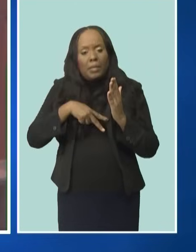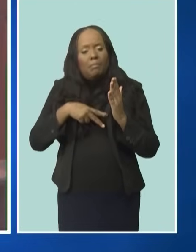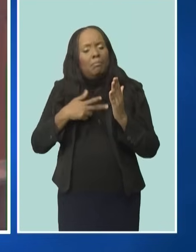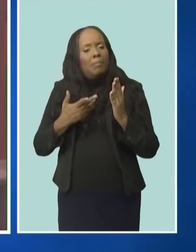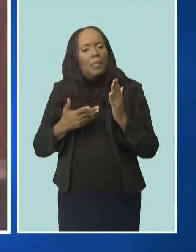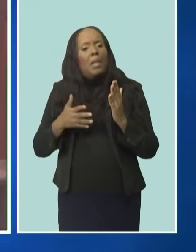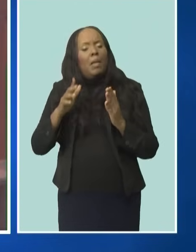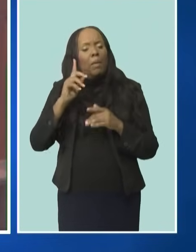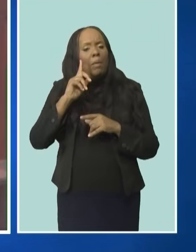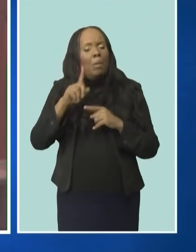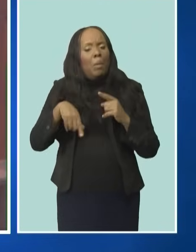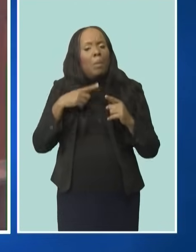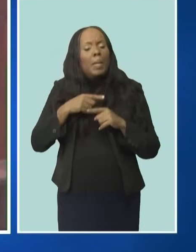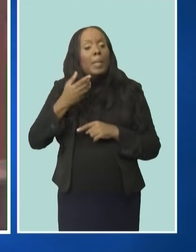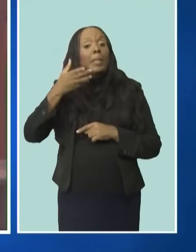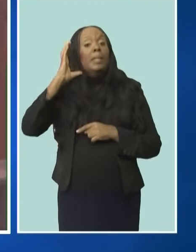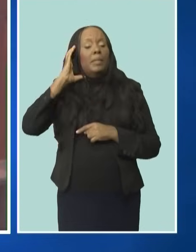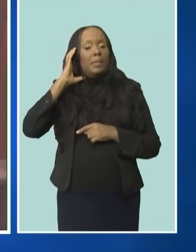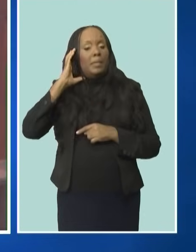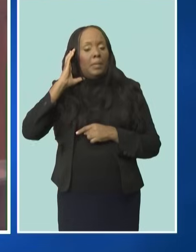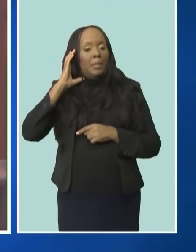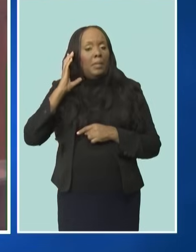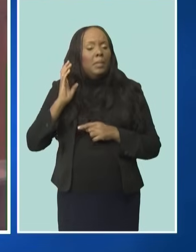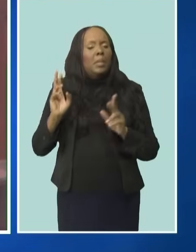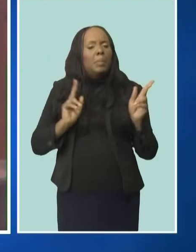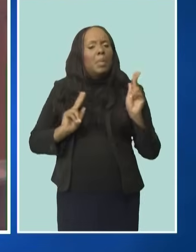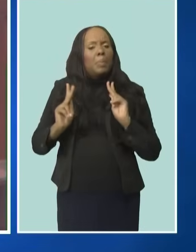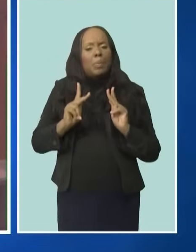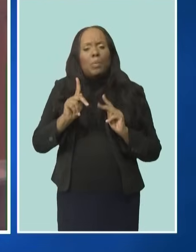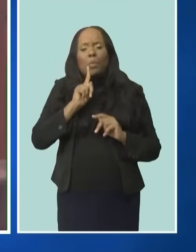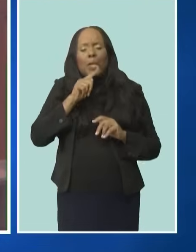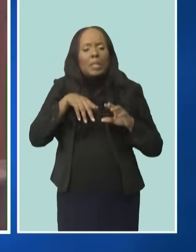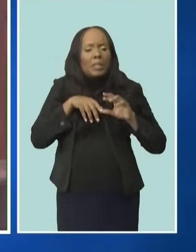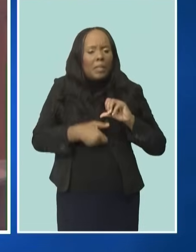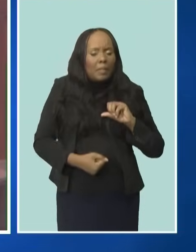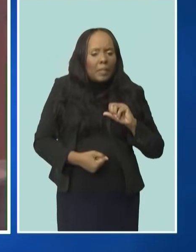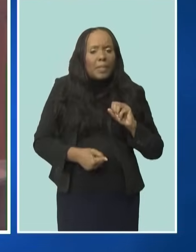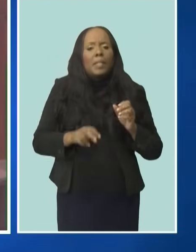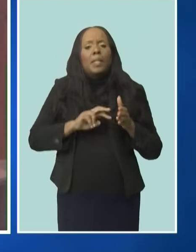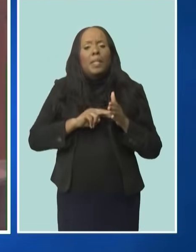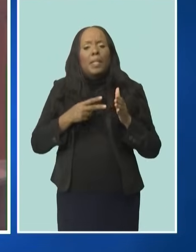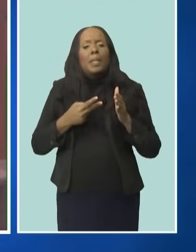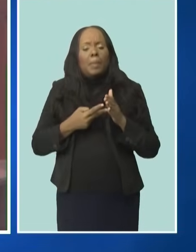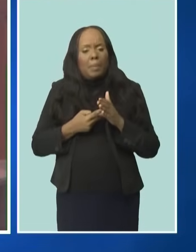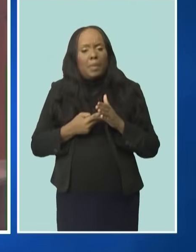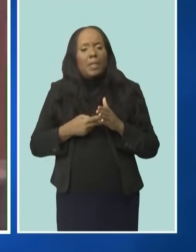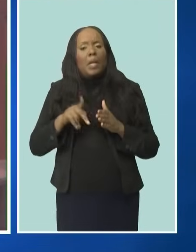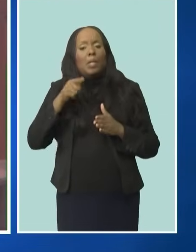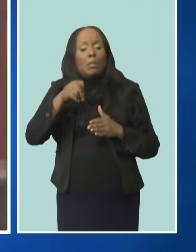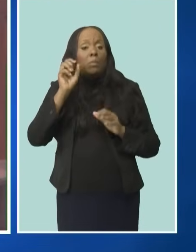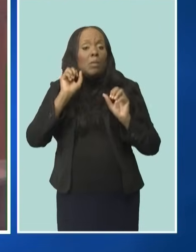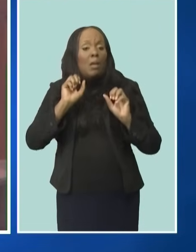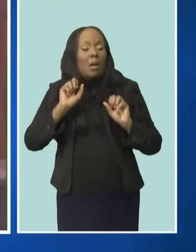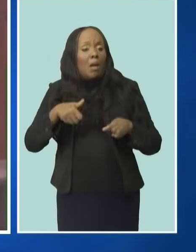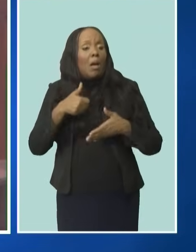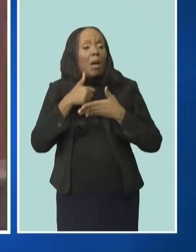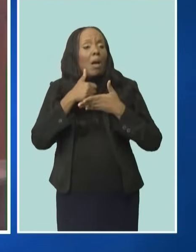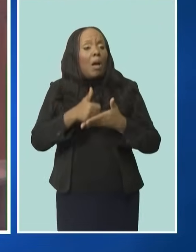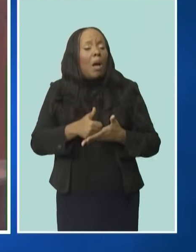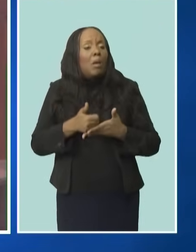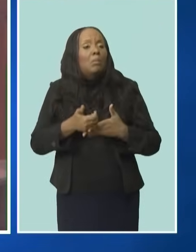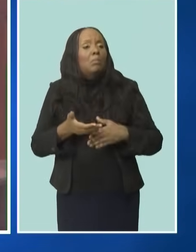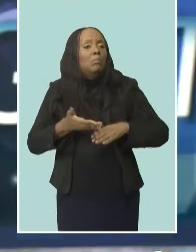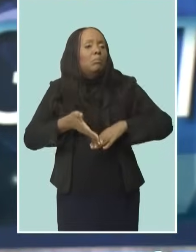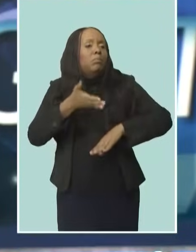entirely told. And I want to feel that the new representative will abide by that